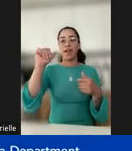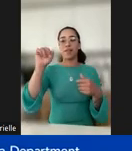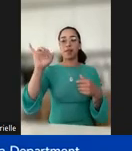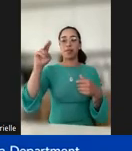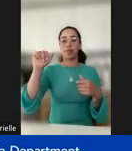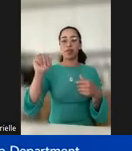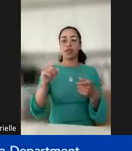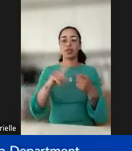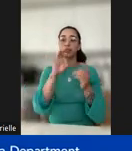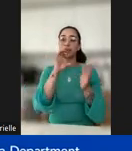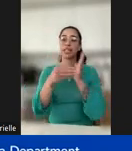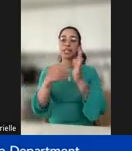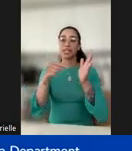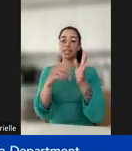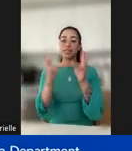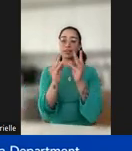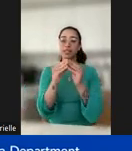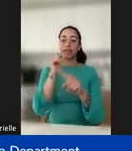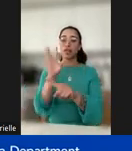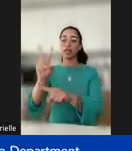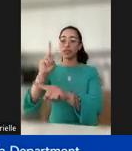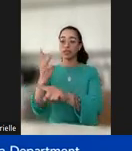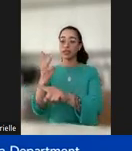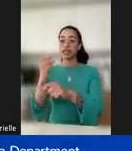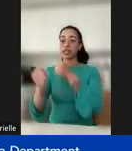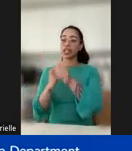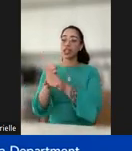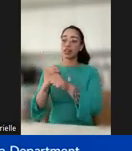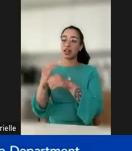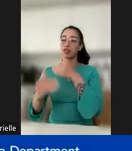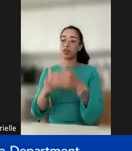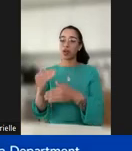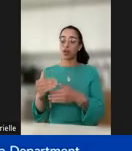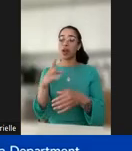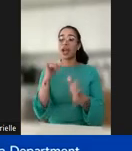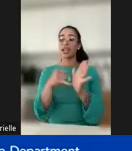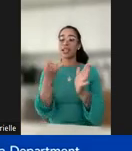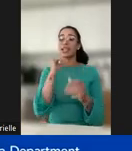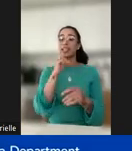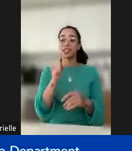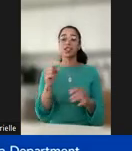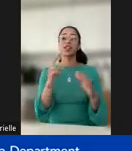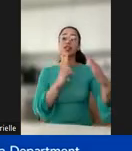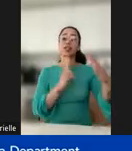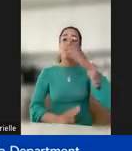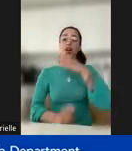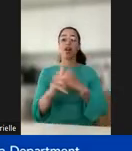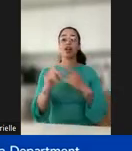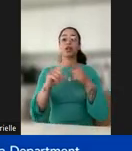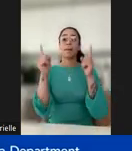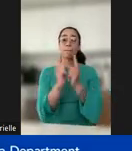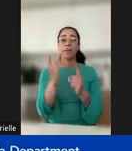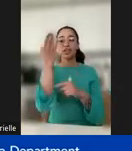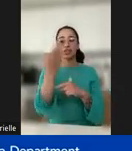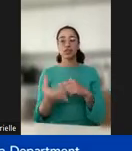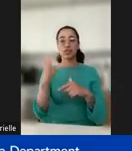second advisory committee meeting, and it is an honor to meet you, Consuelo. I have not yet